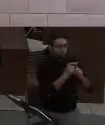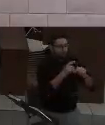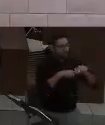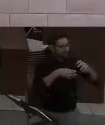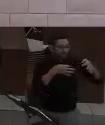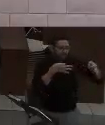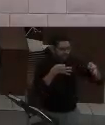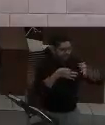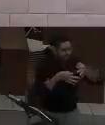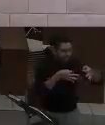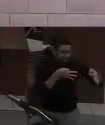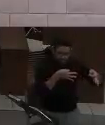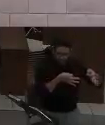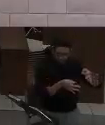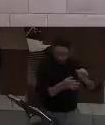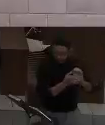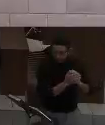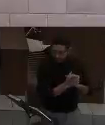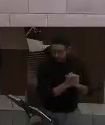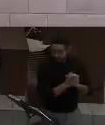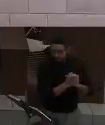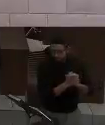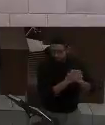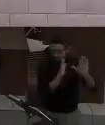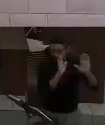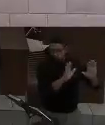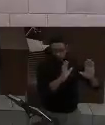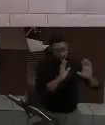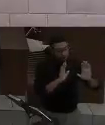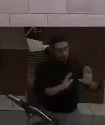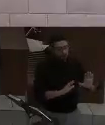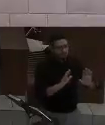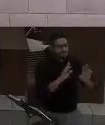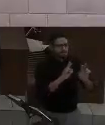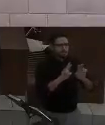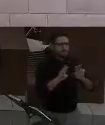words, too wonderful for